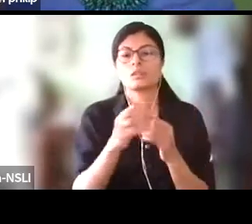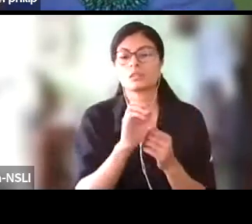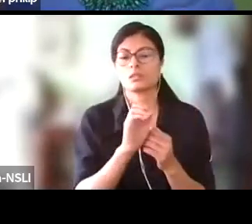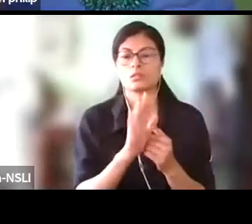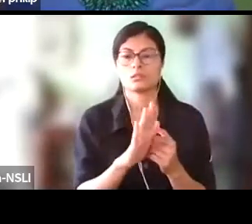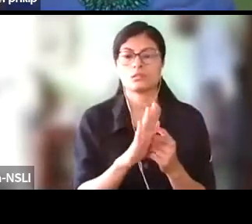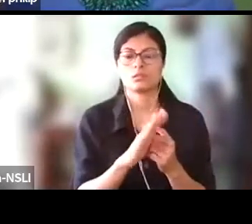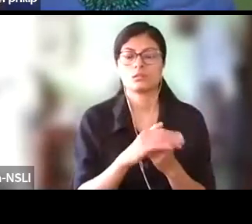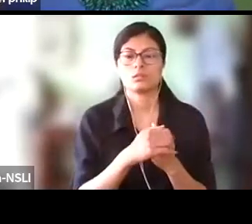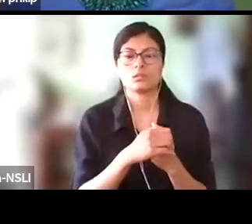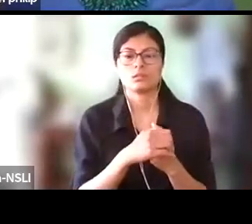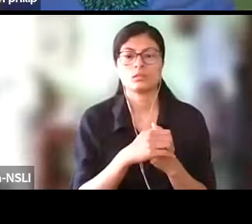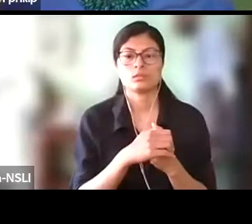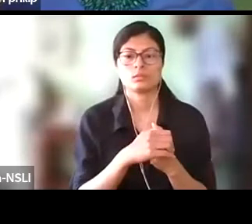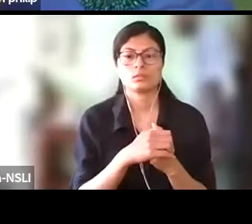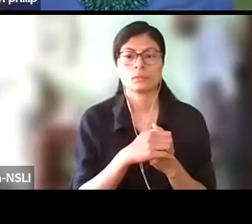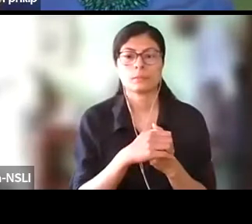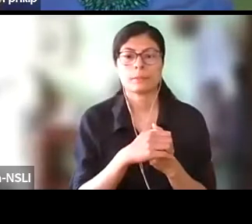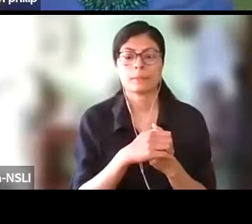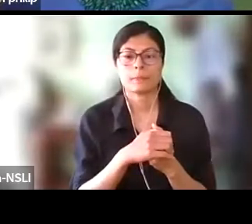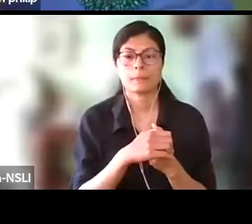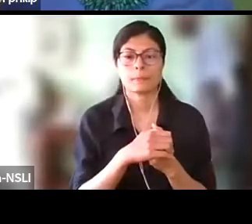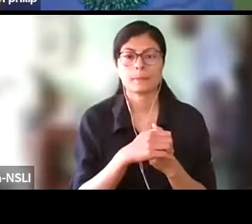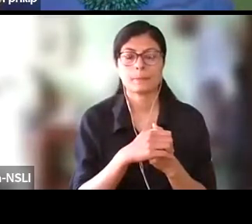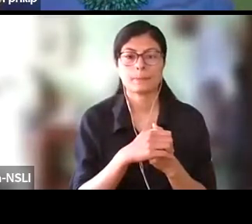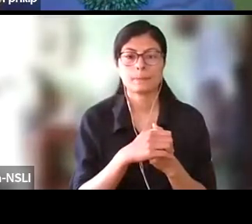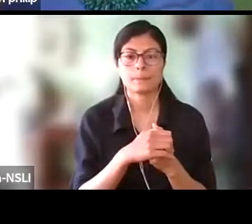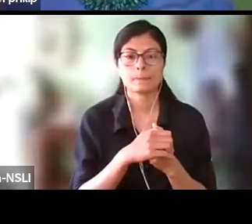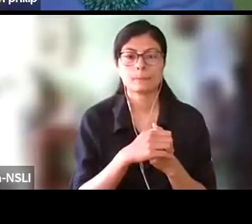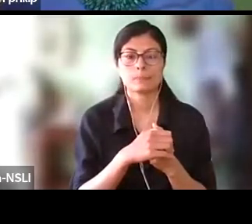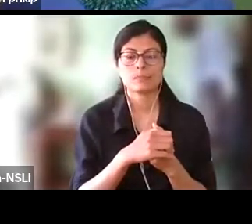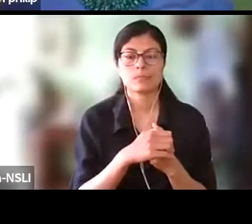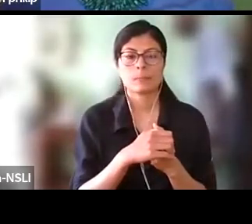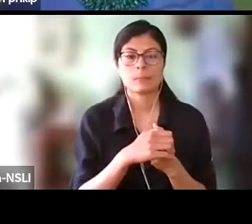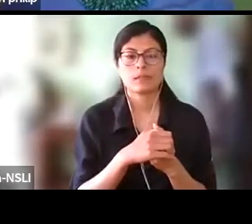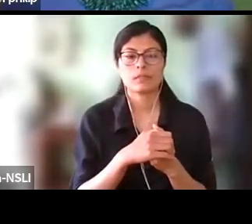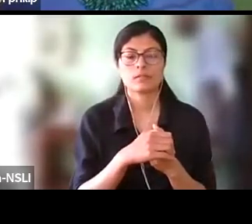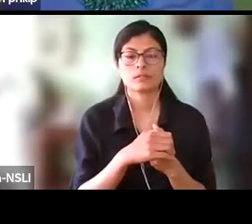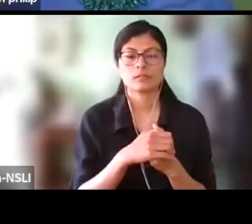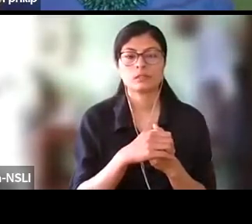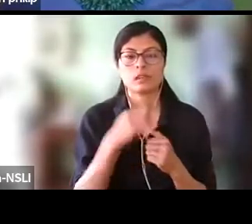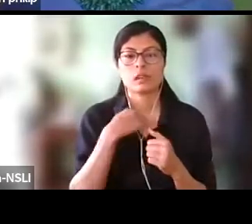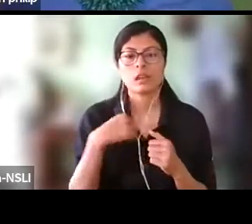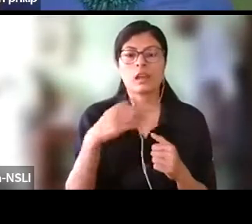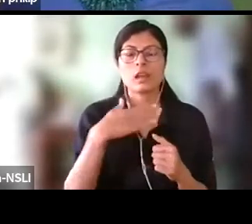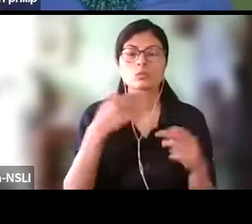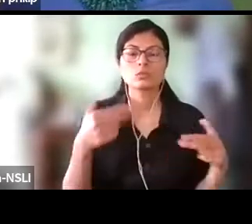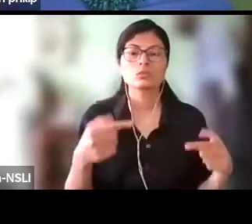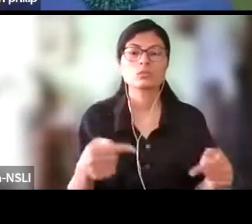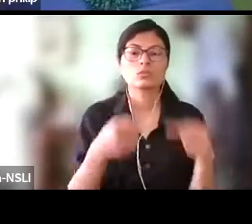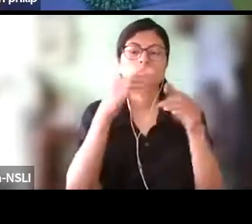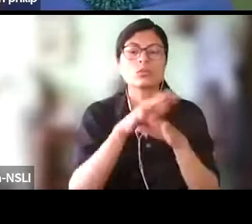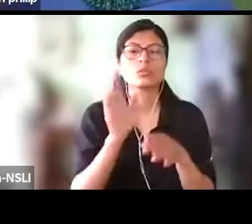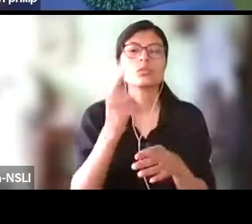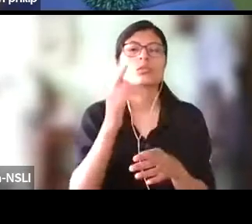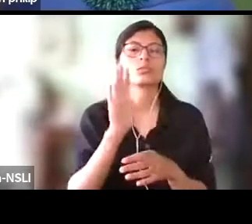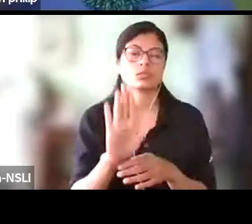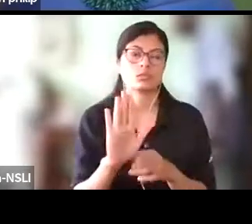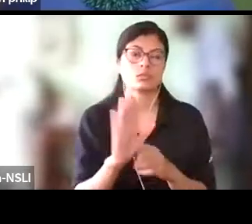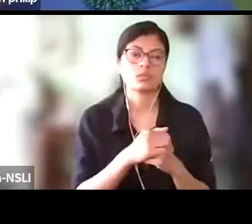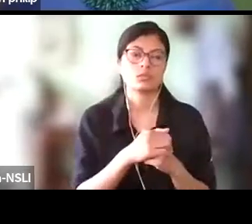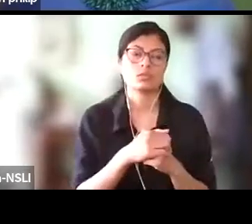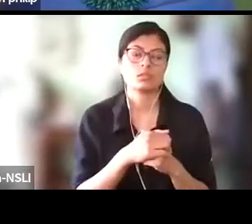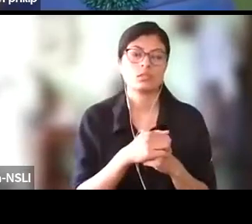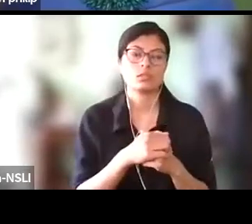though we're all in different spaces, a lot of the challenges are similar, a lot of the constraints are similar. We see instances where